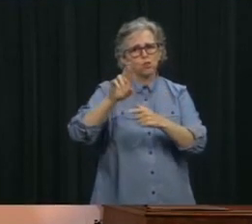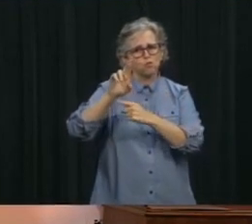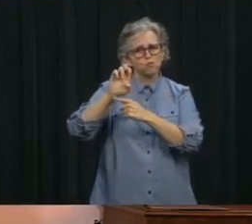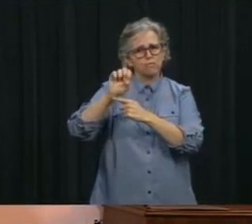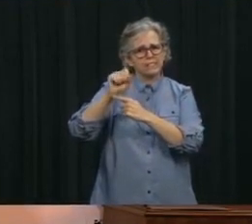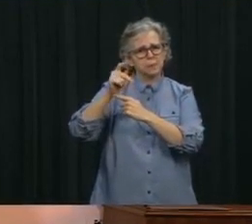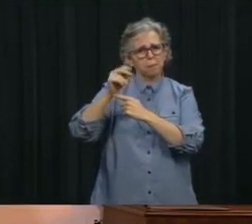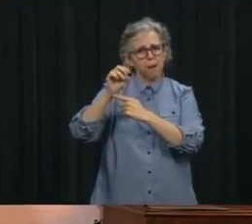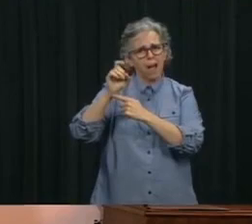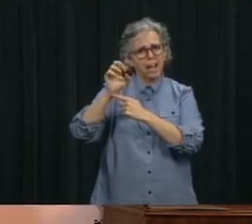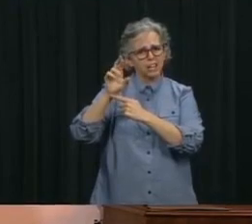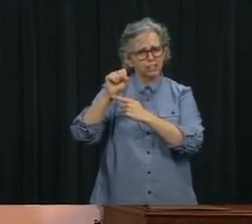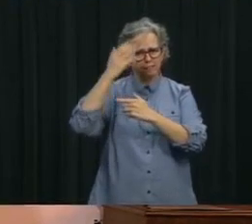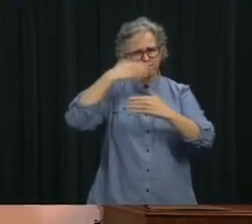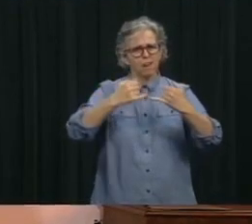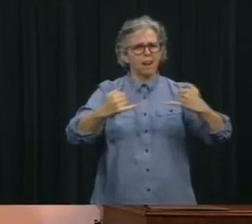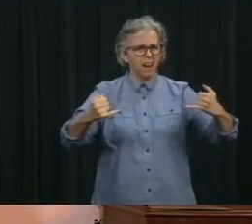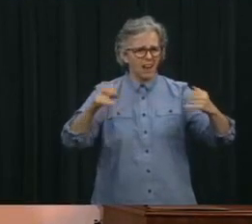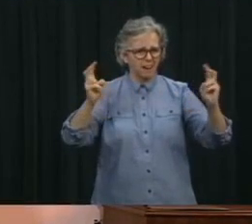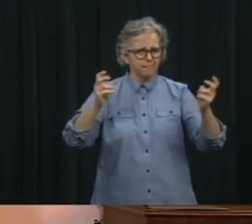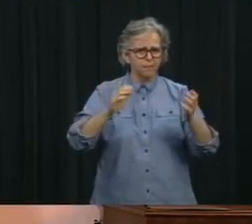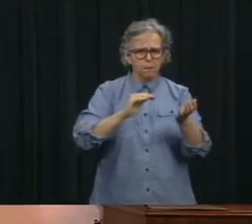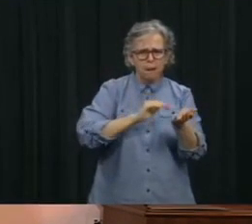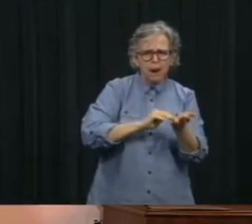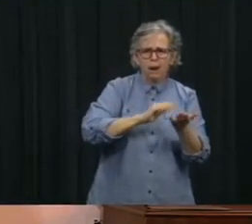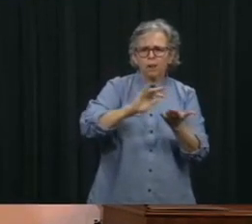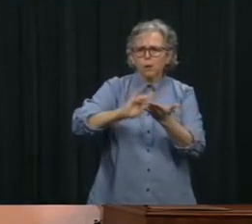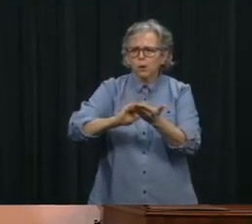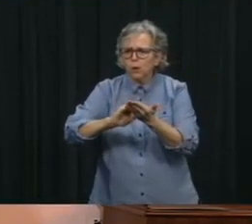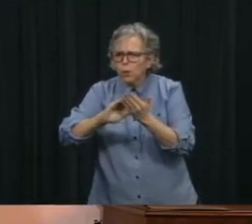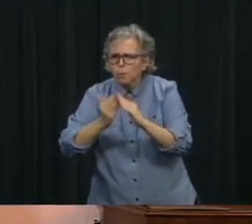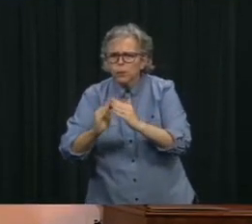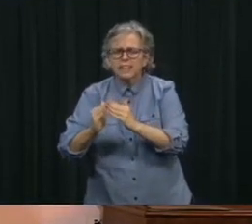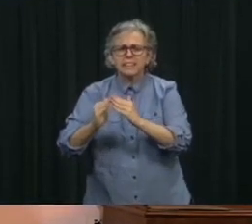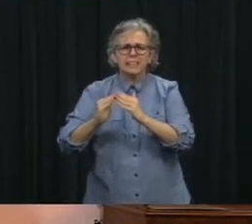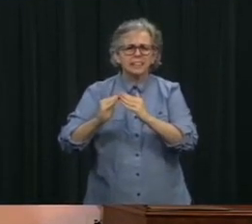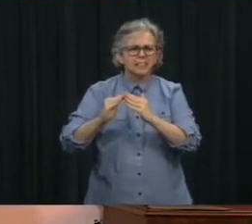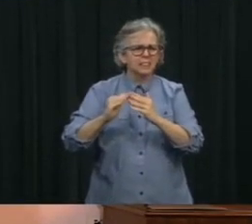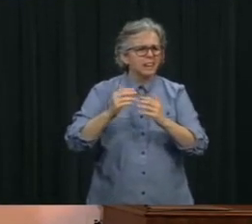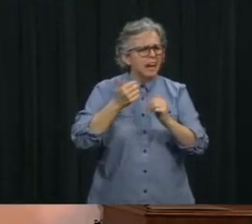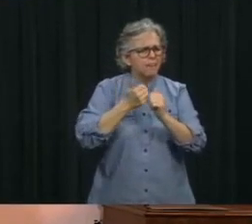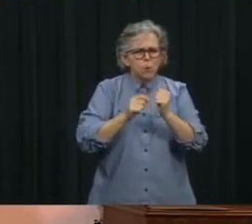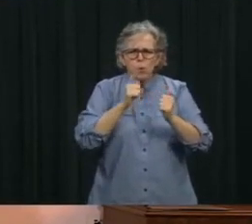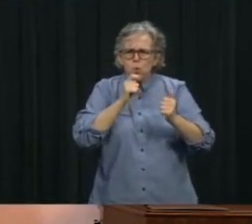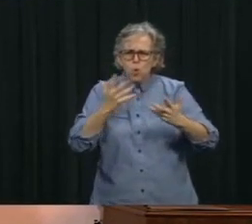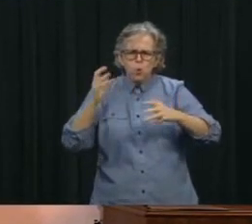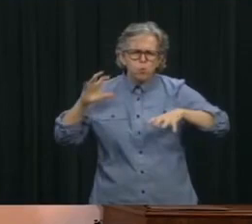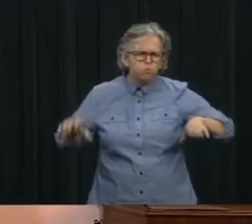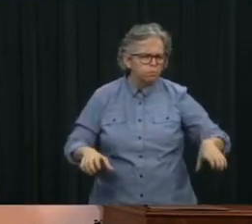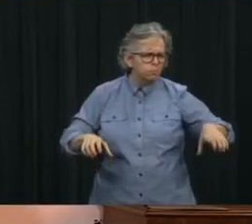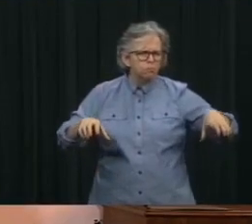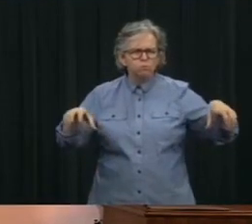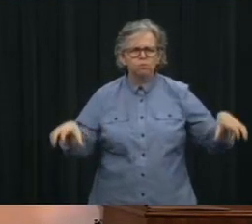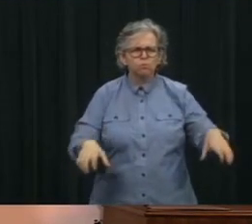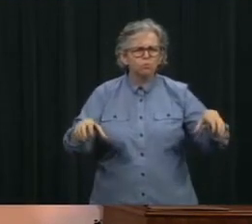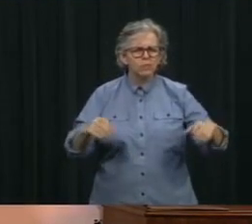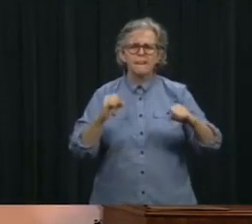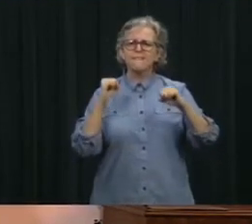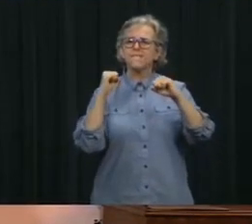medical community, everyone who is working, battling to keep people